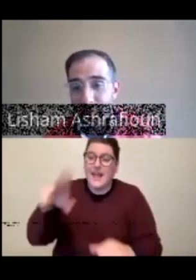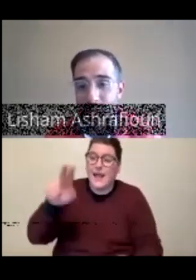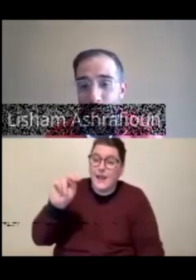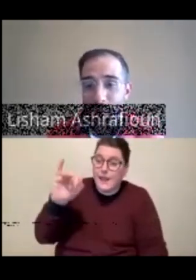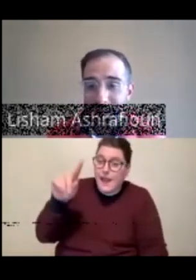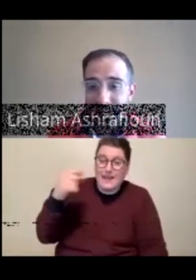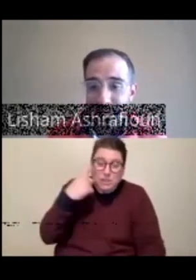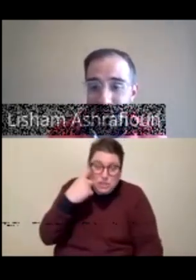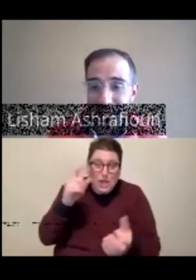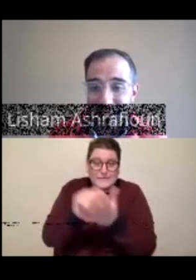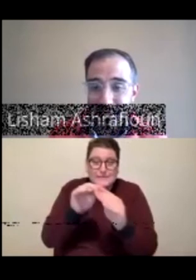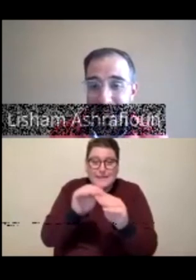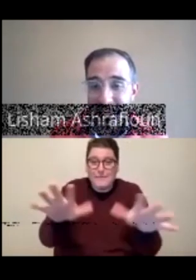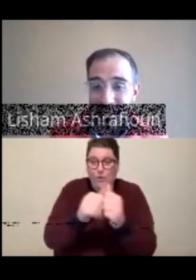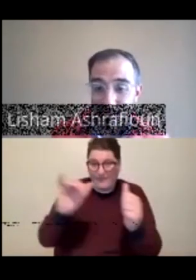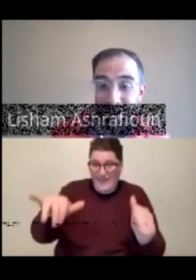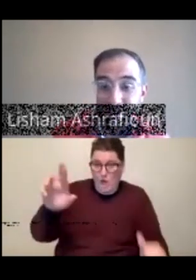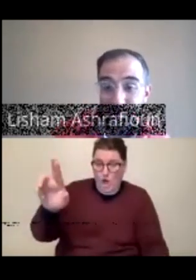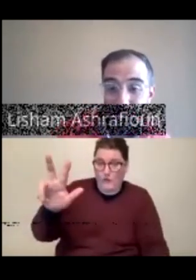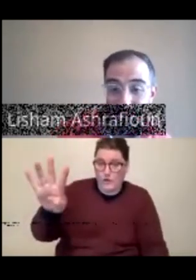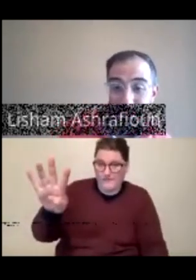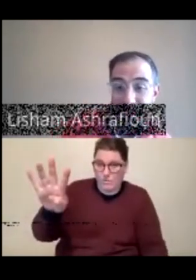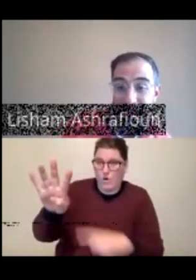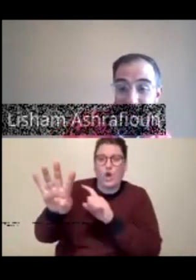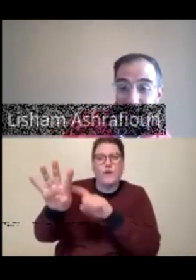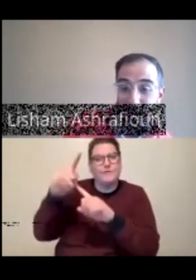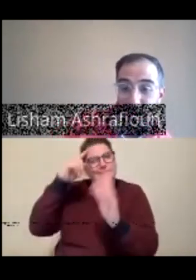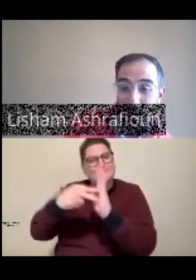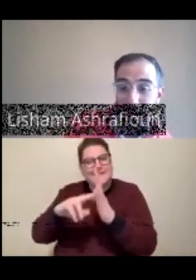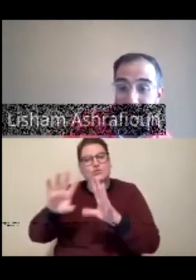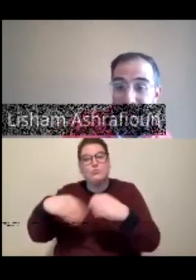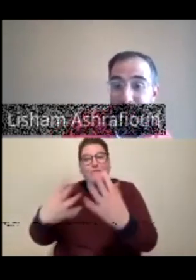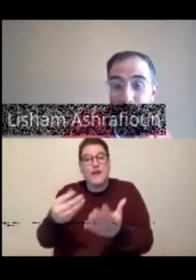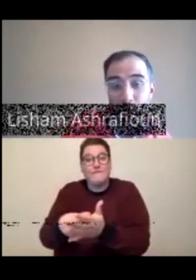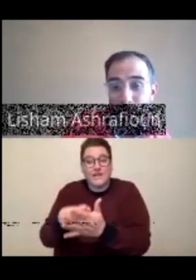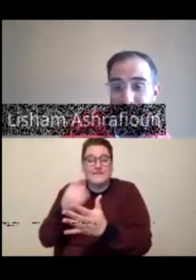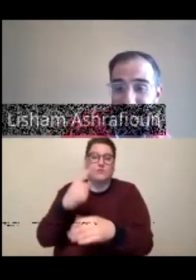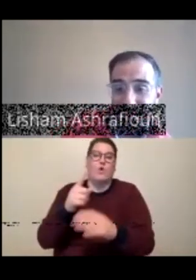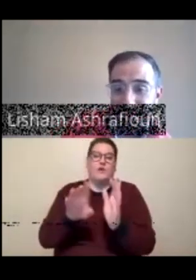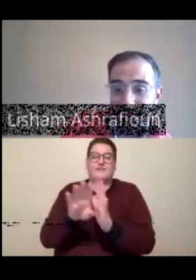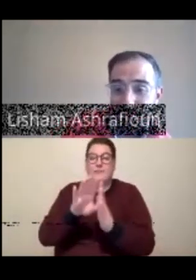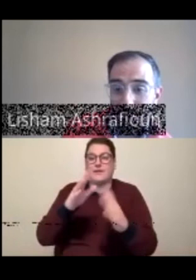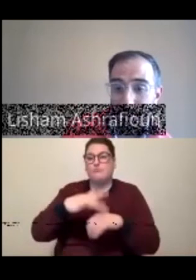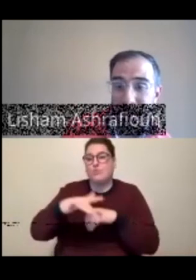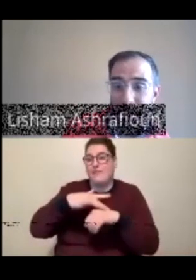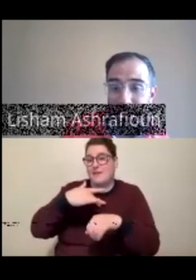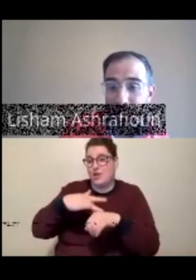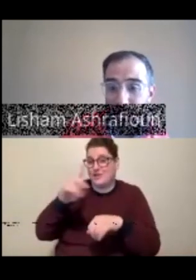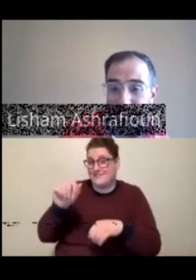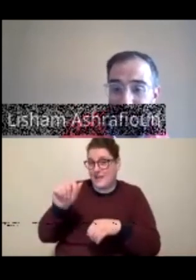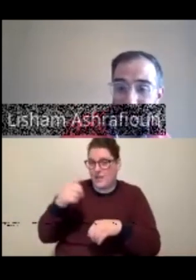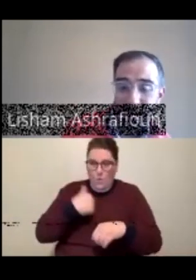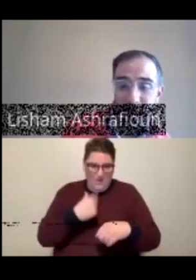this R34 mechanism, which again is basically to provide preliminary data for an R01, we're almost a year into our pilot